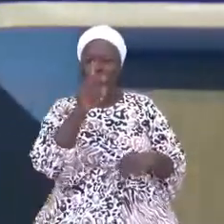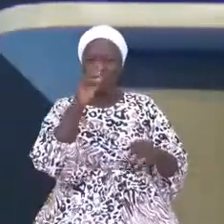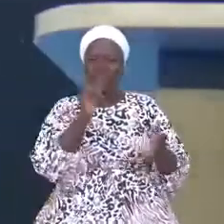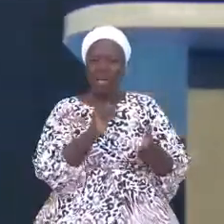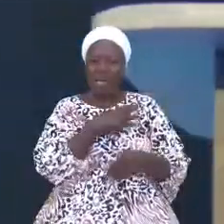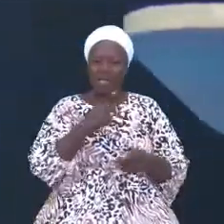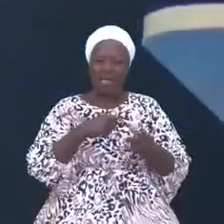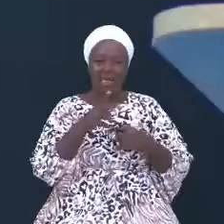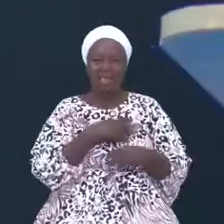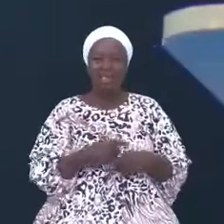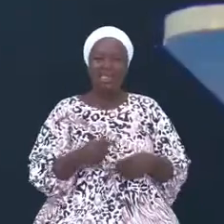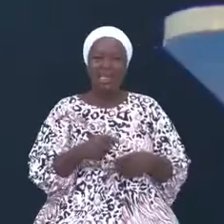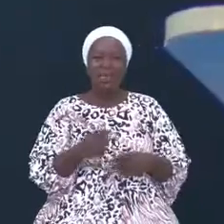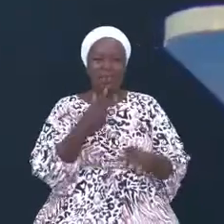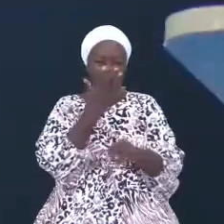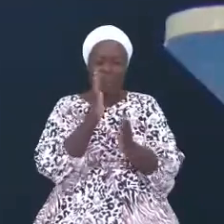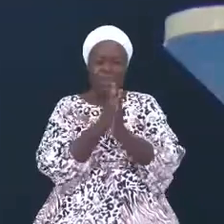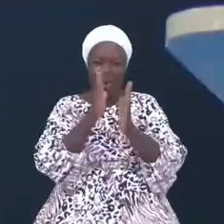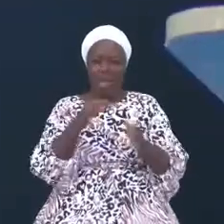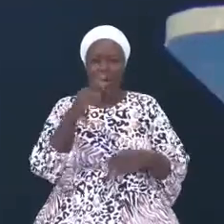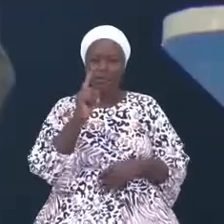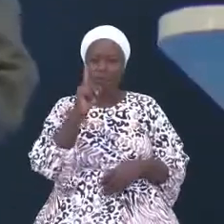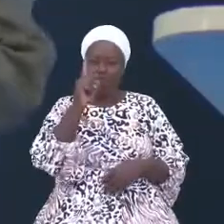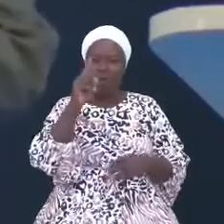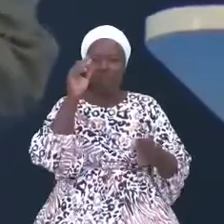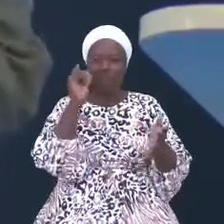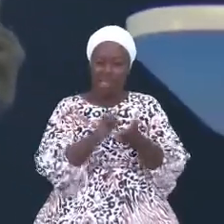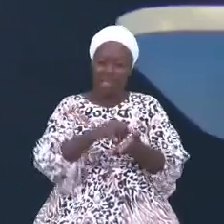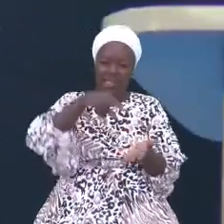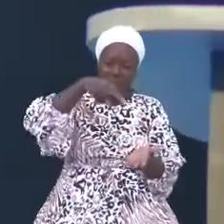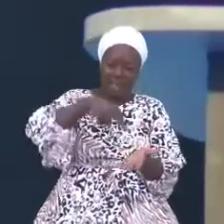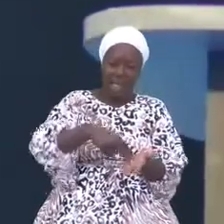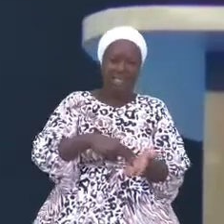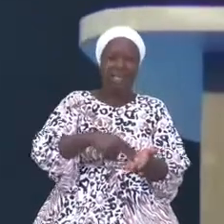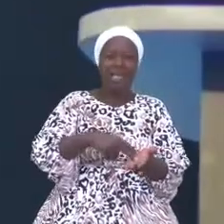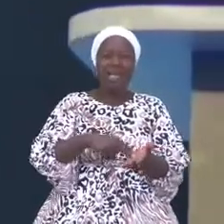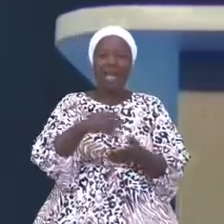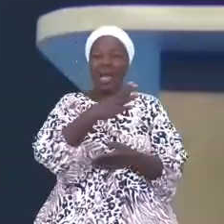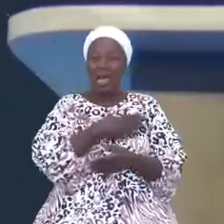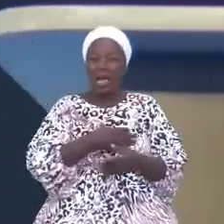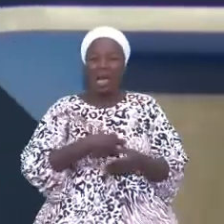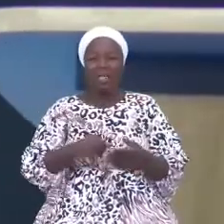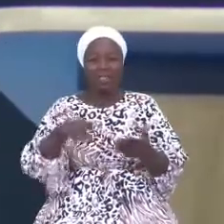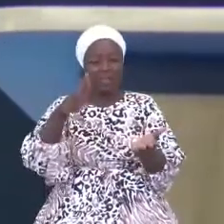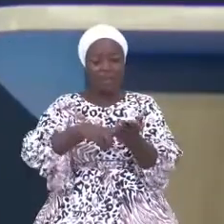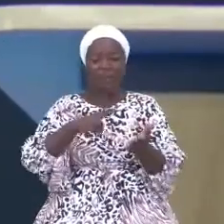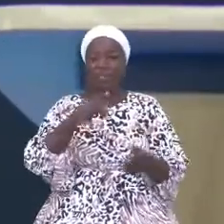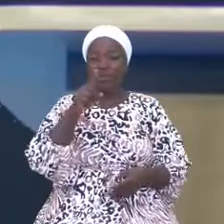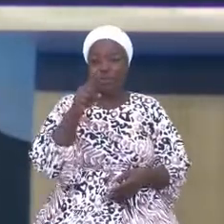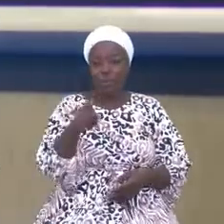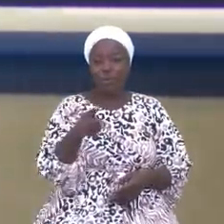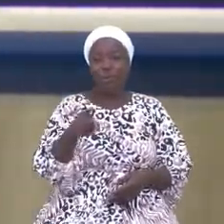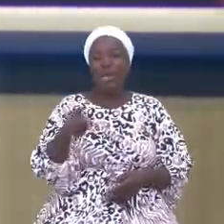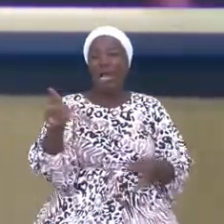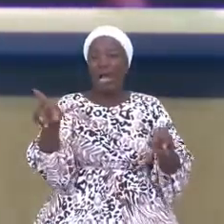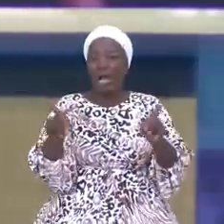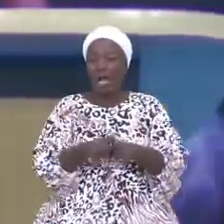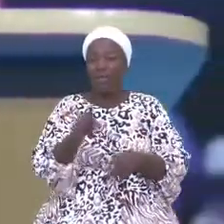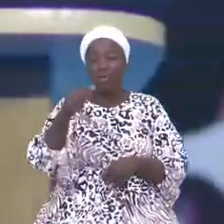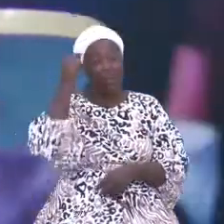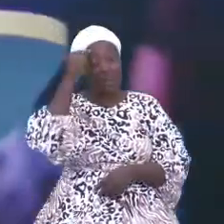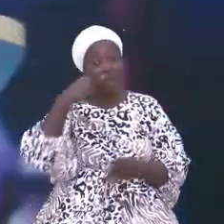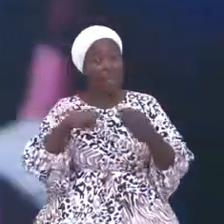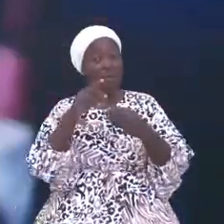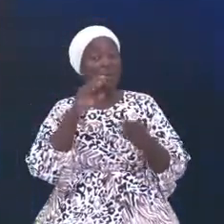the mediation of the one that stands and represents you. As you think